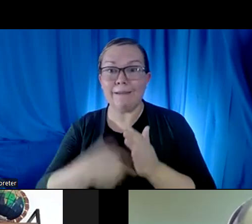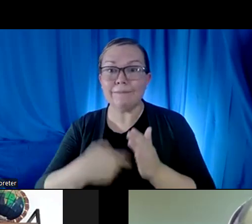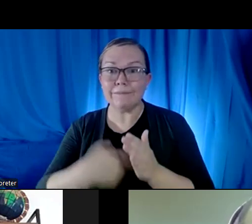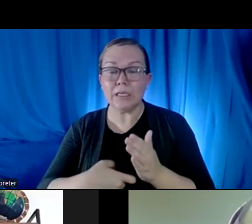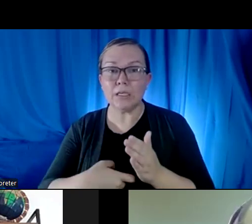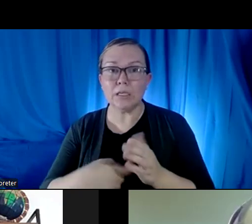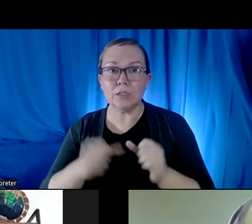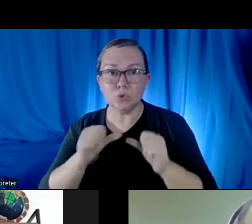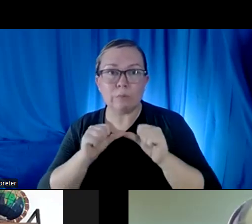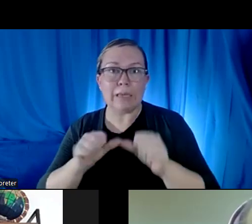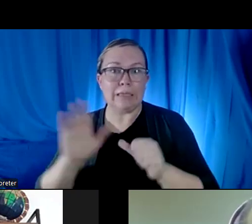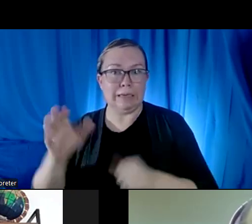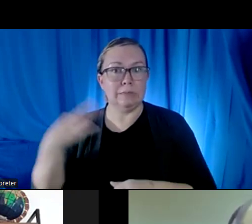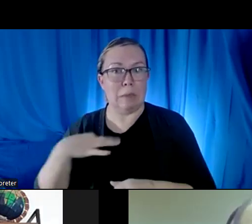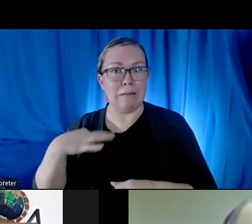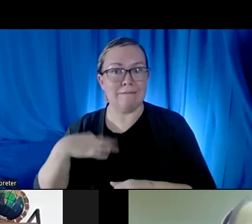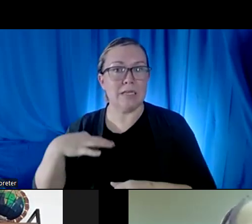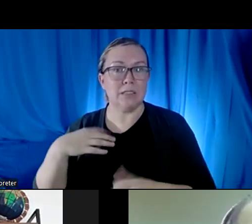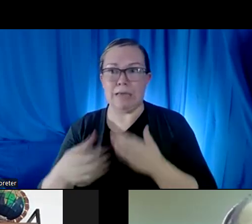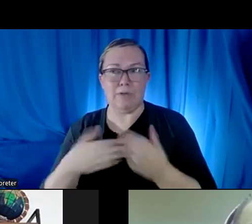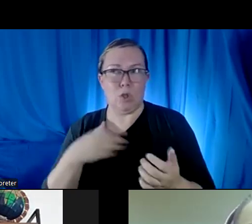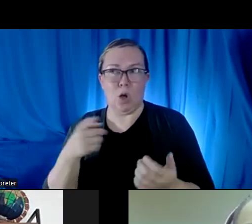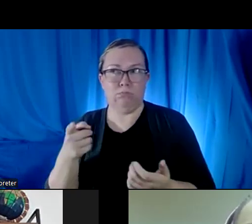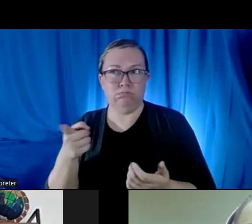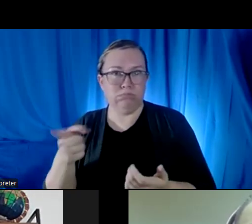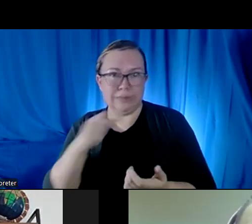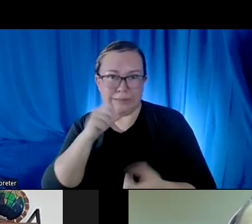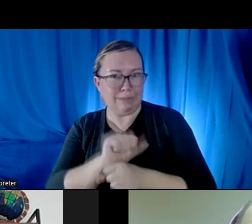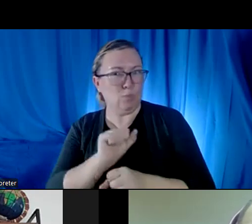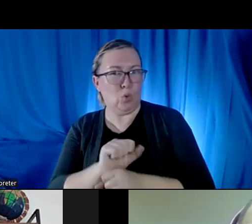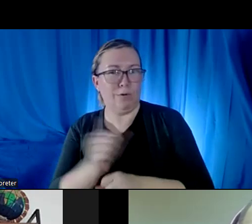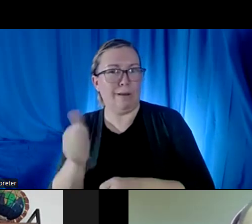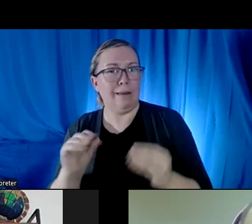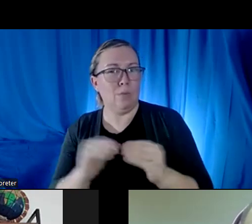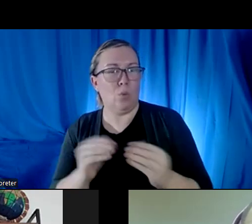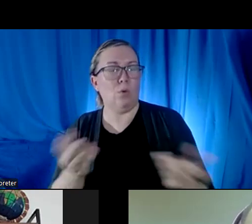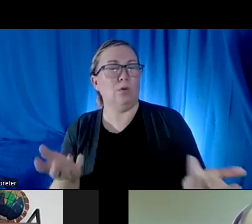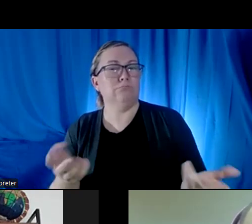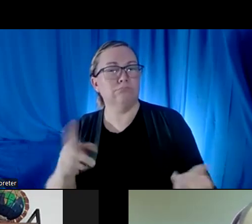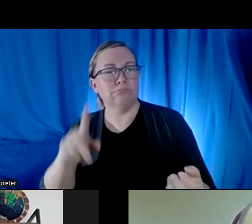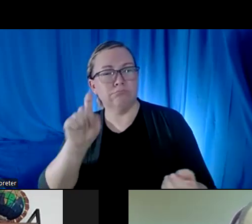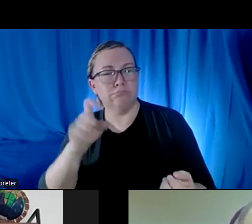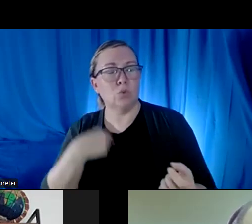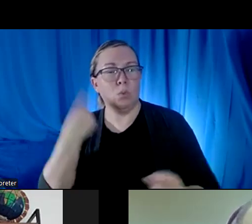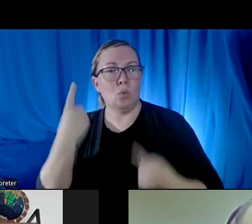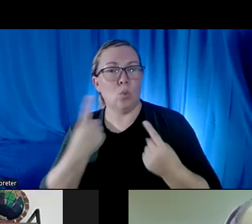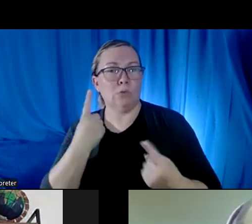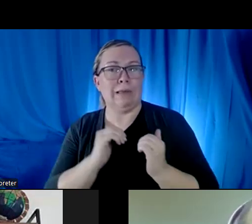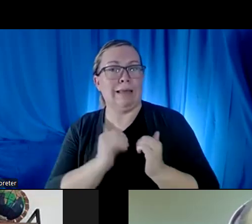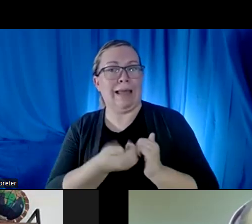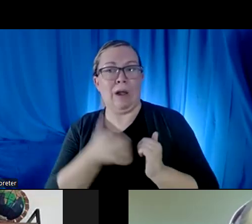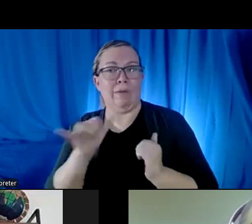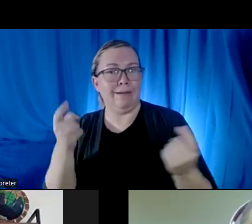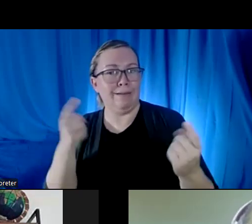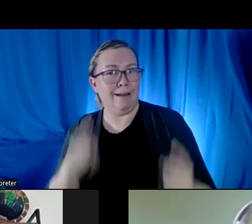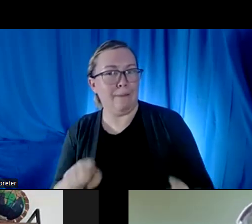to maintain his benefits, even though he was no longer employed. So I'm wondering how that